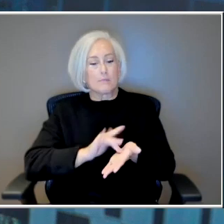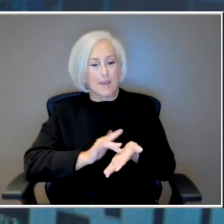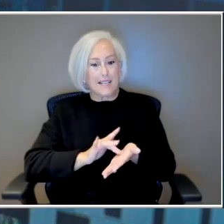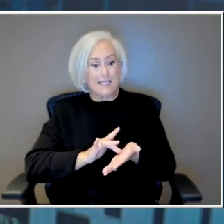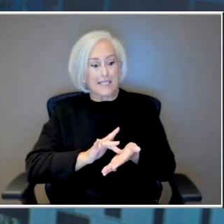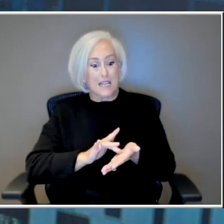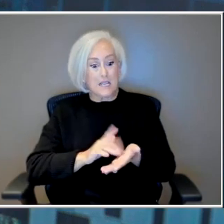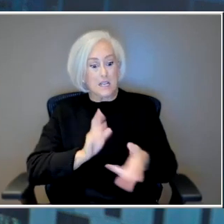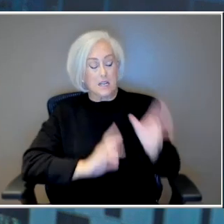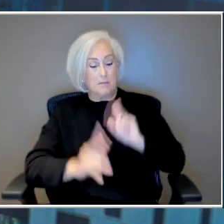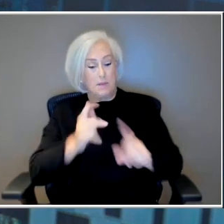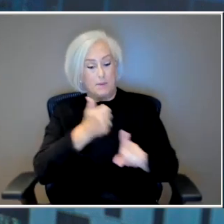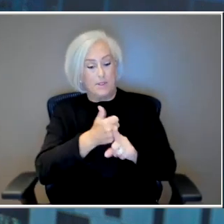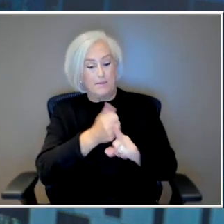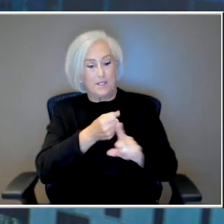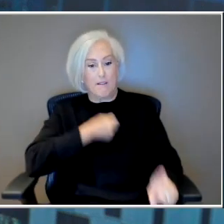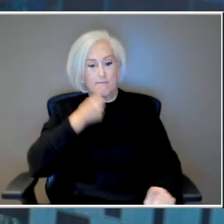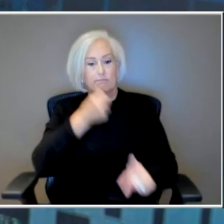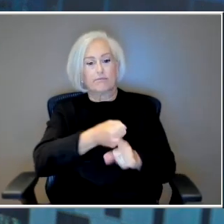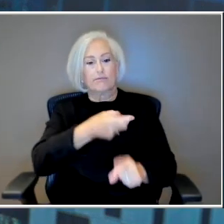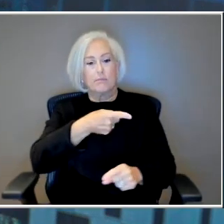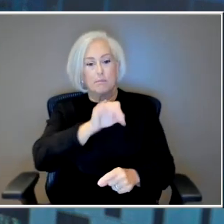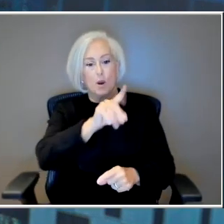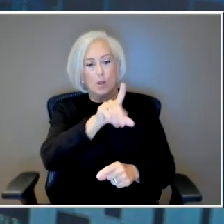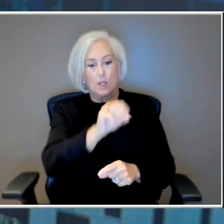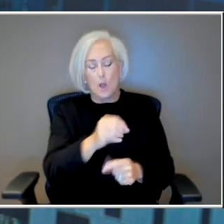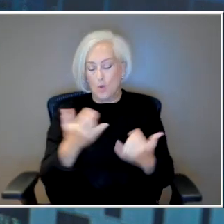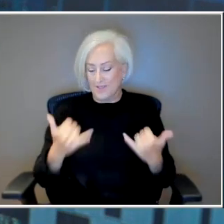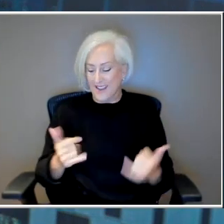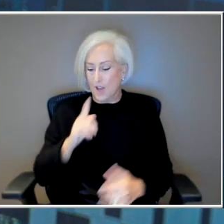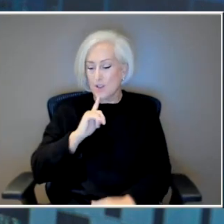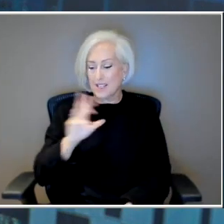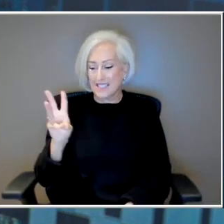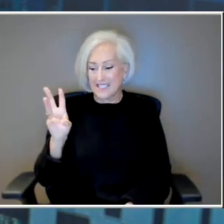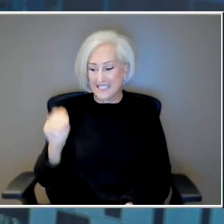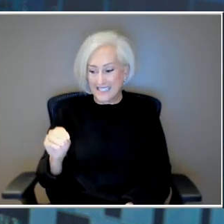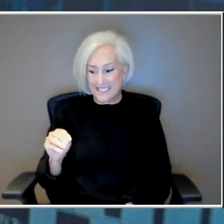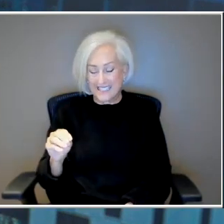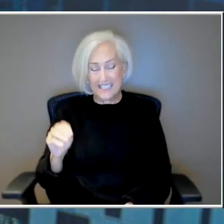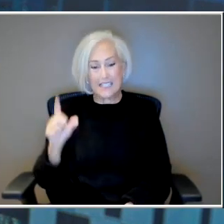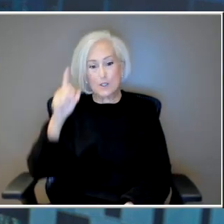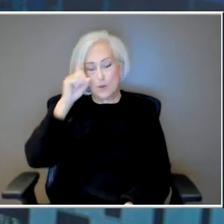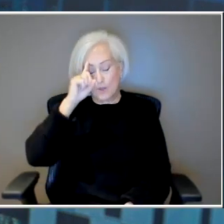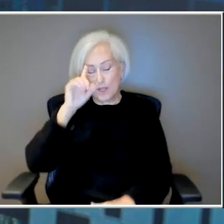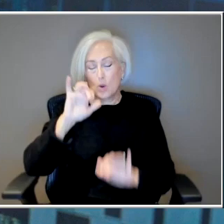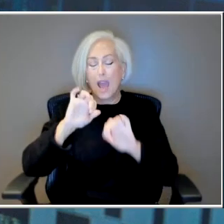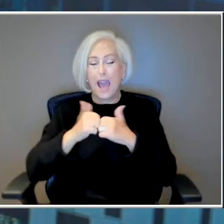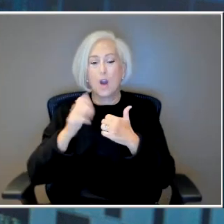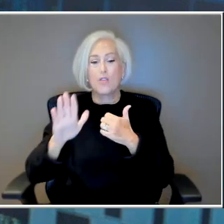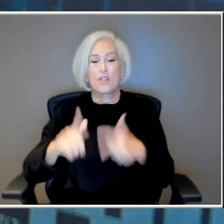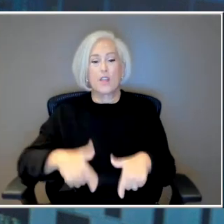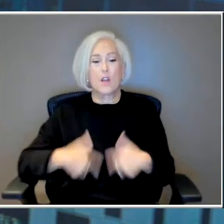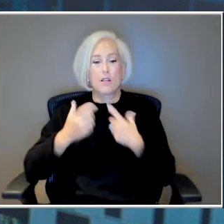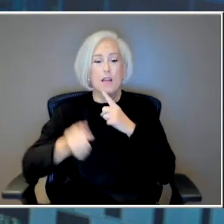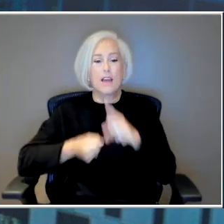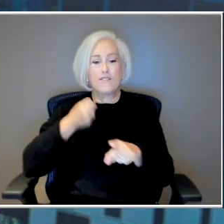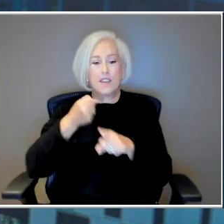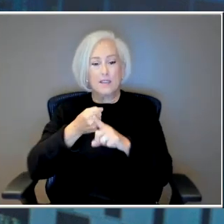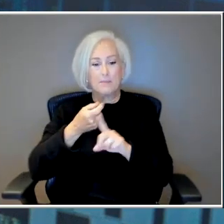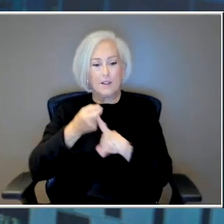see the impact that had on their life. The idea that the polio vaccine hurts people is just, it's